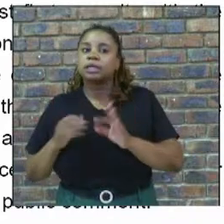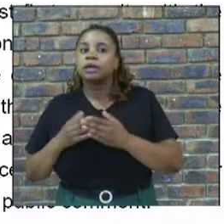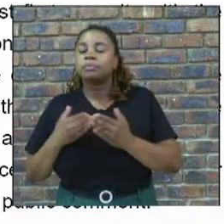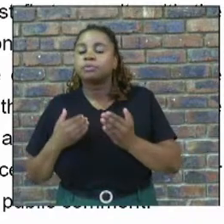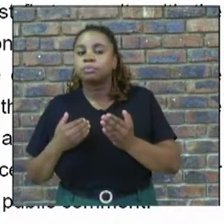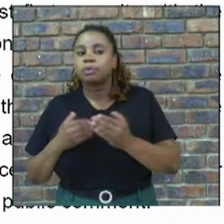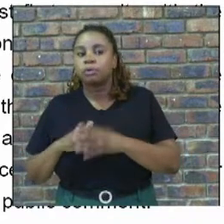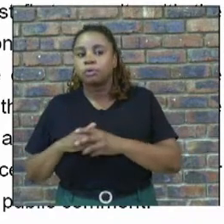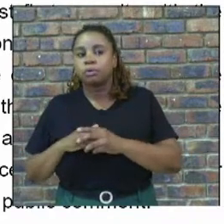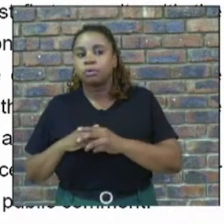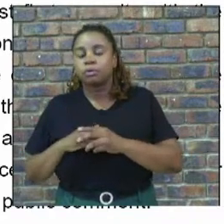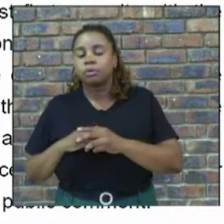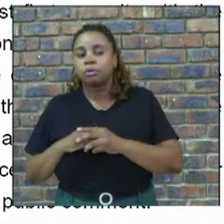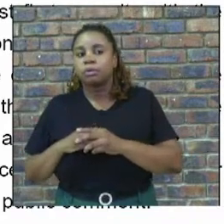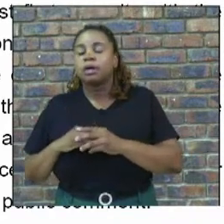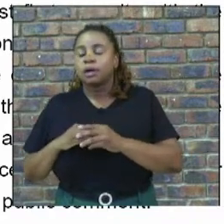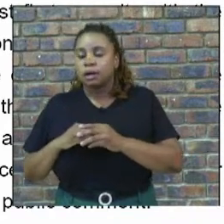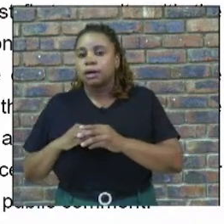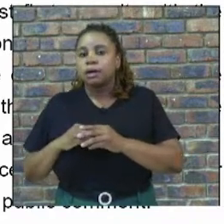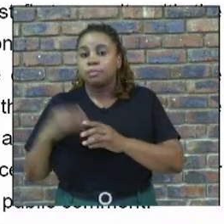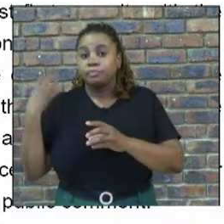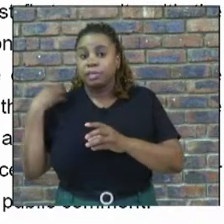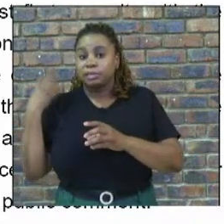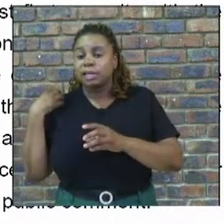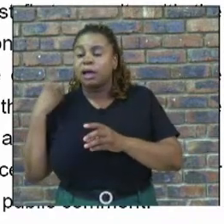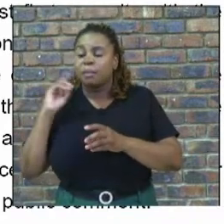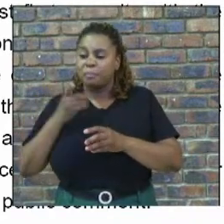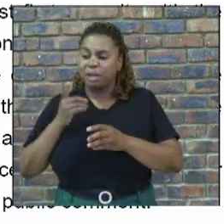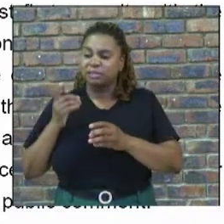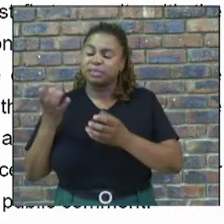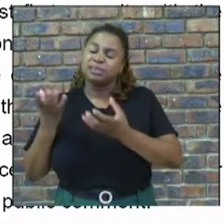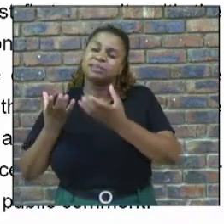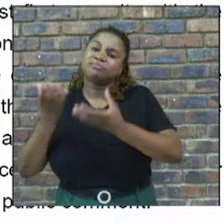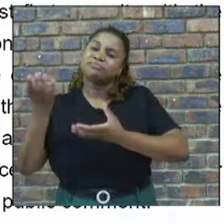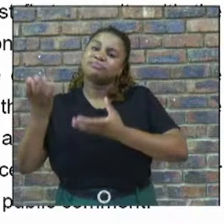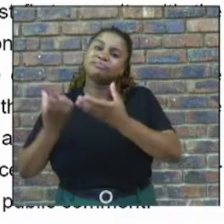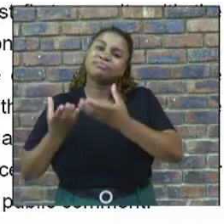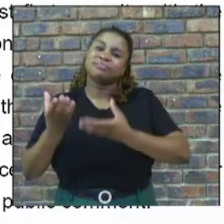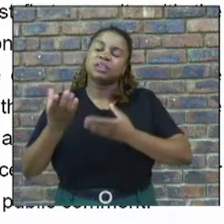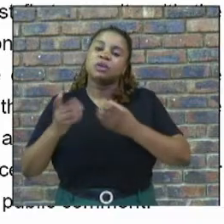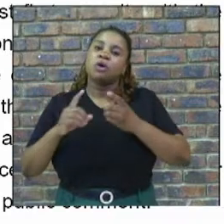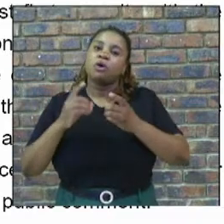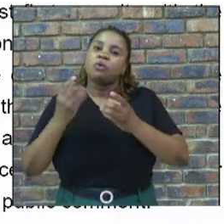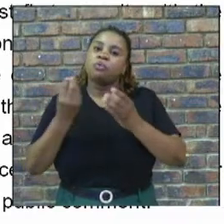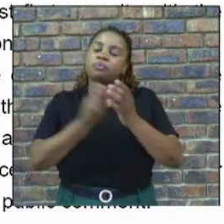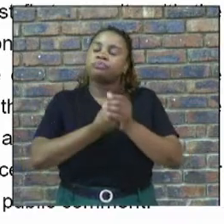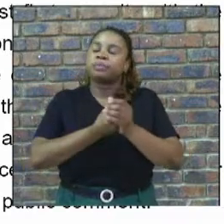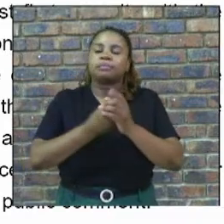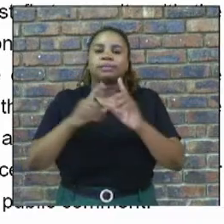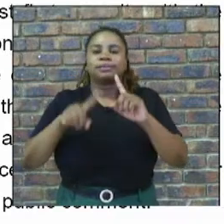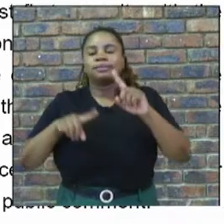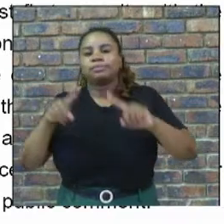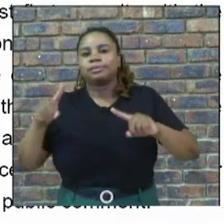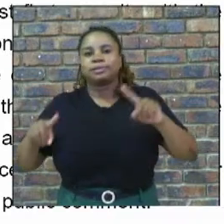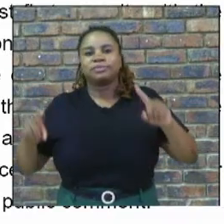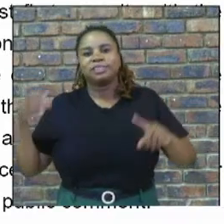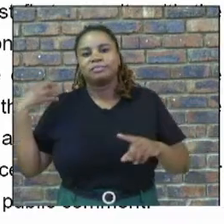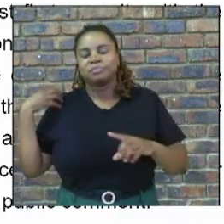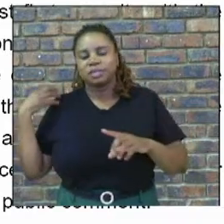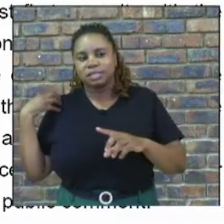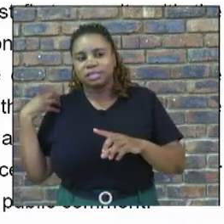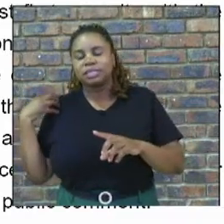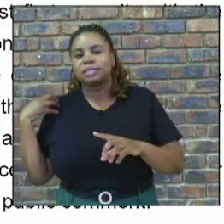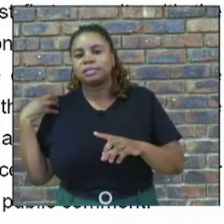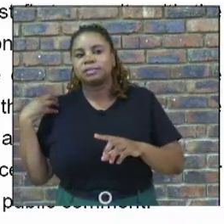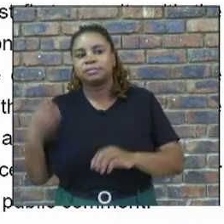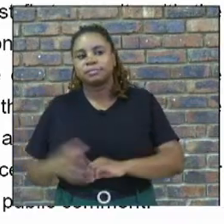the minister must consult with the ministers responsible for the national functions that will be affected by such a